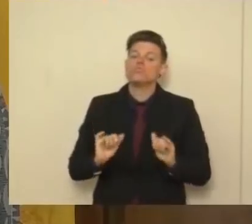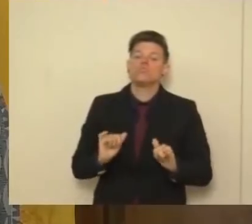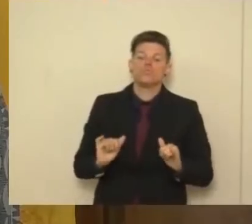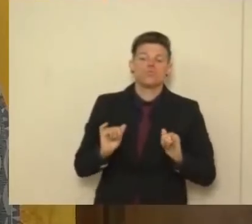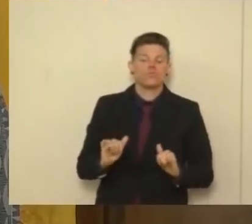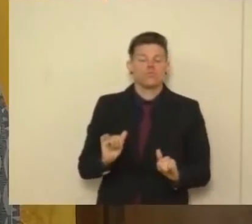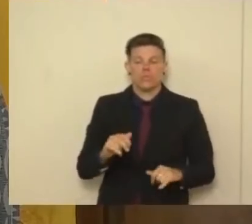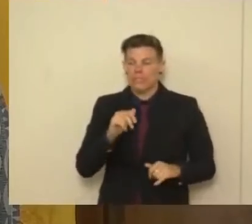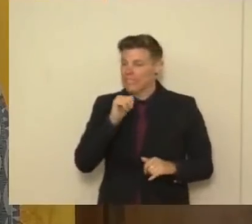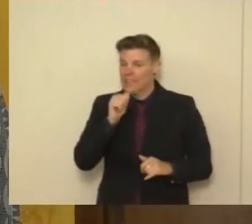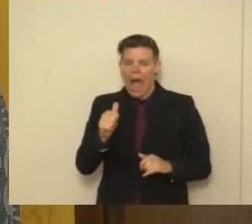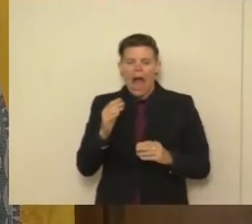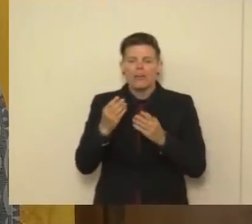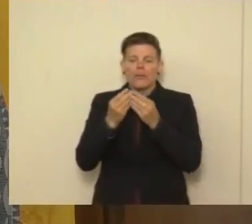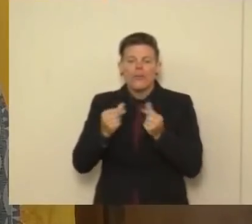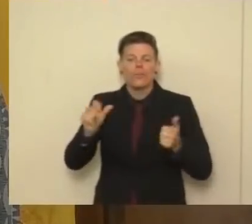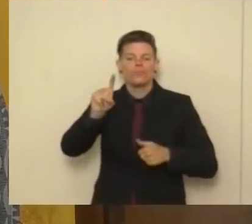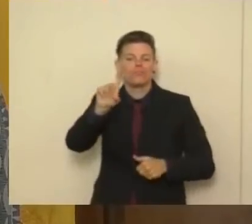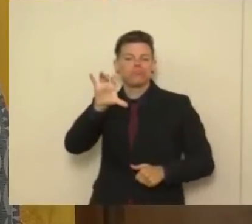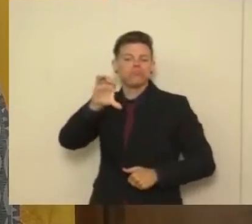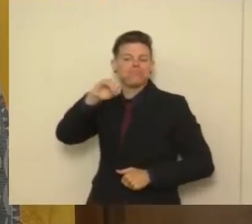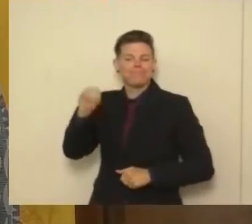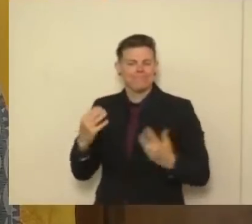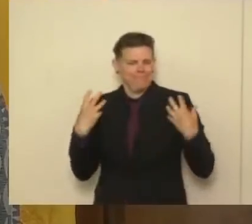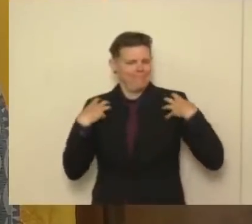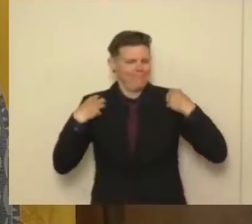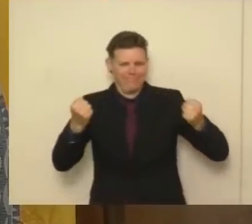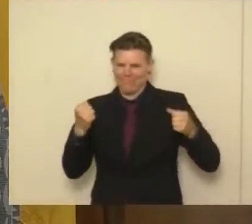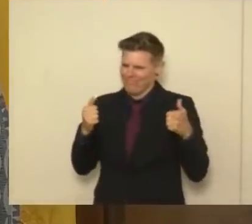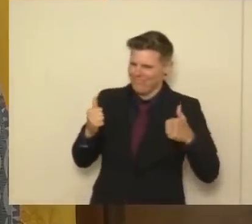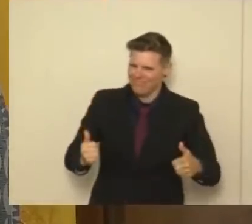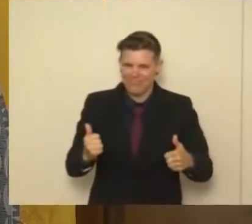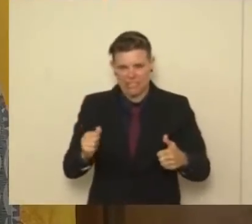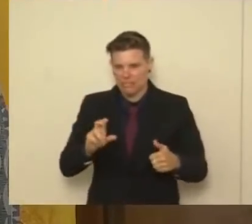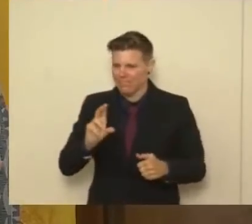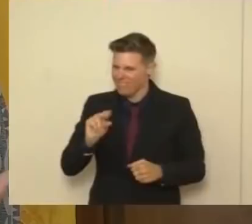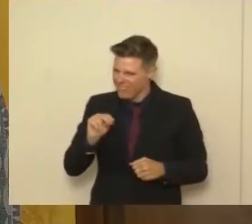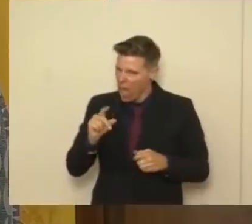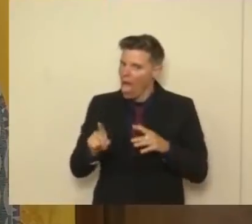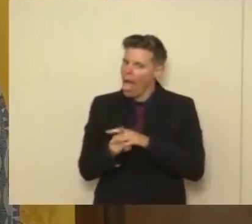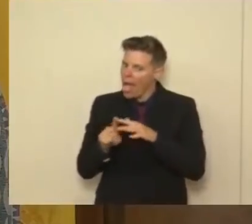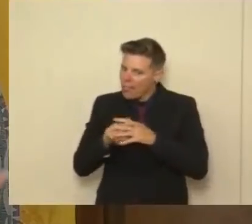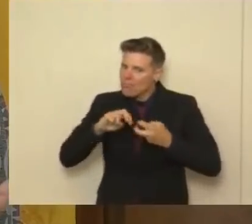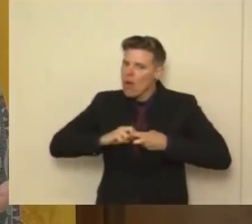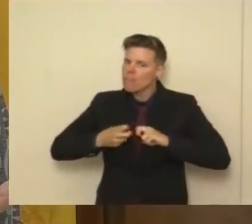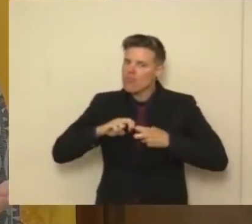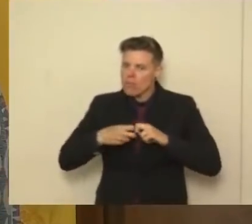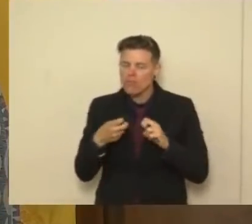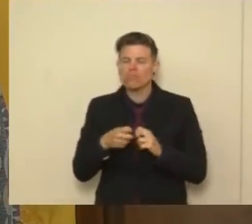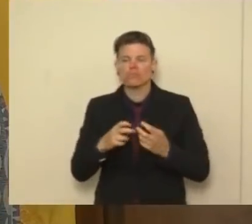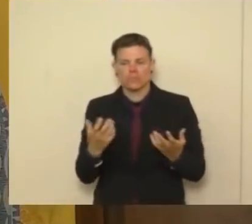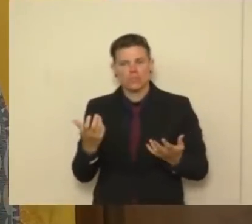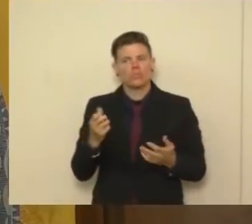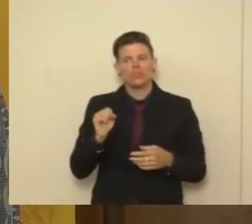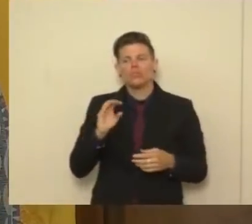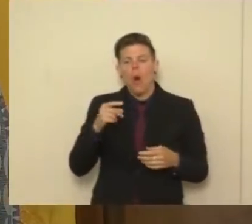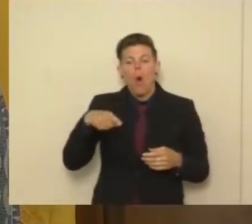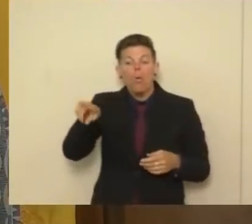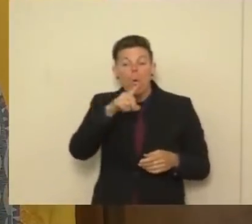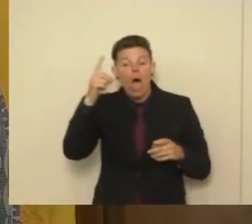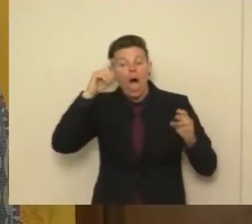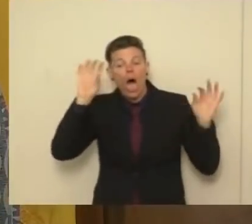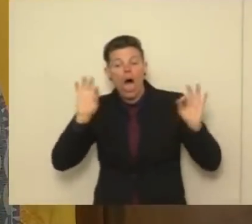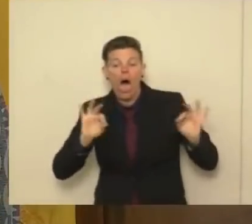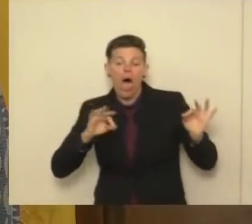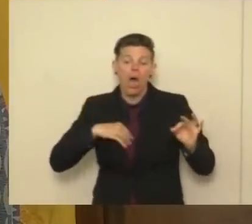this notion that many of us, many younger individuals sort of feel like, I'm not going to get sick, so it doesn't matter. It does